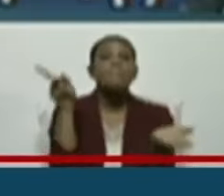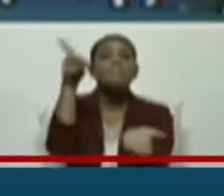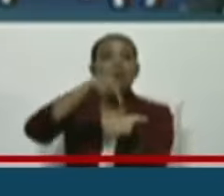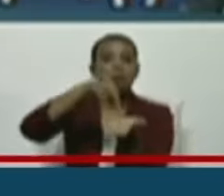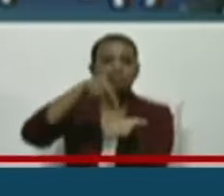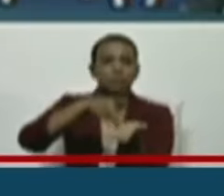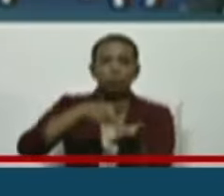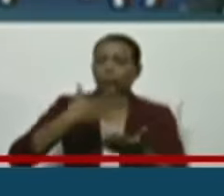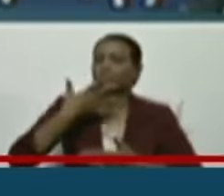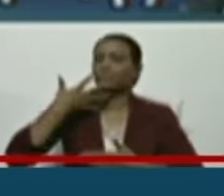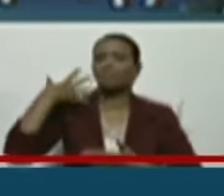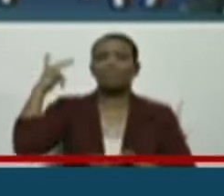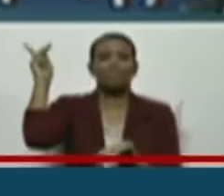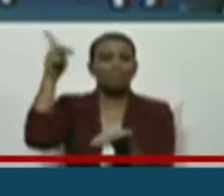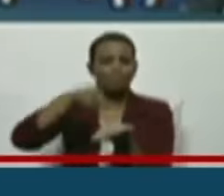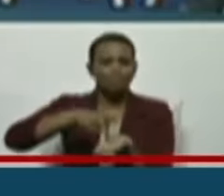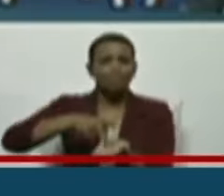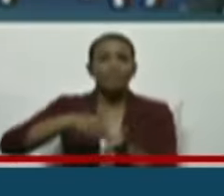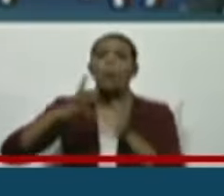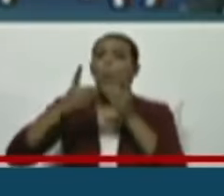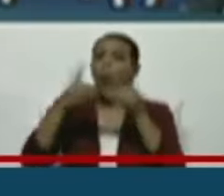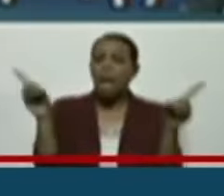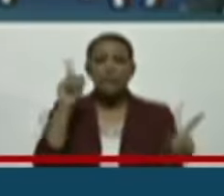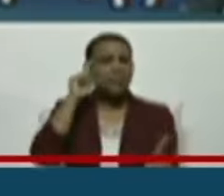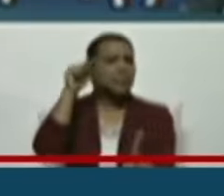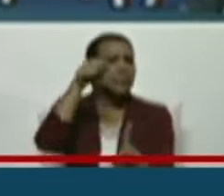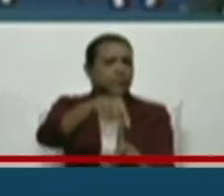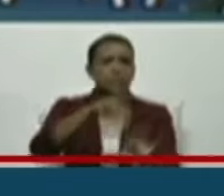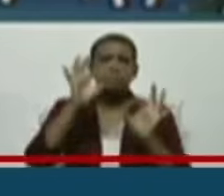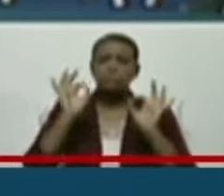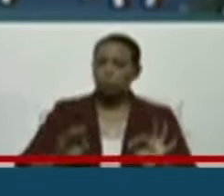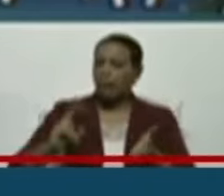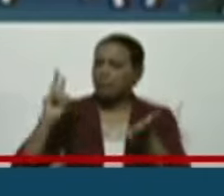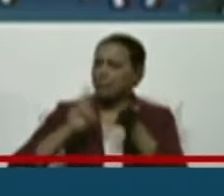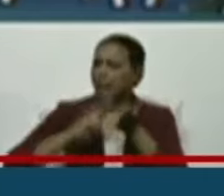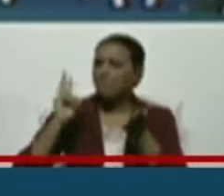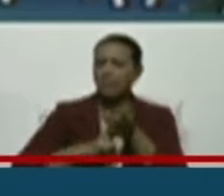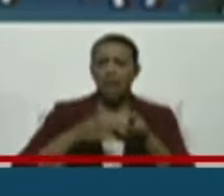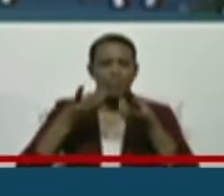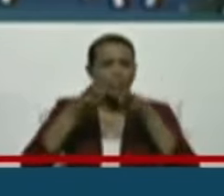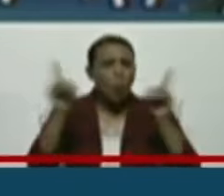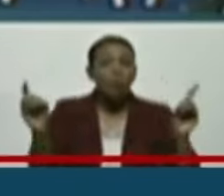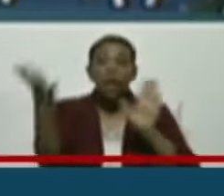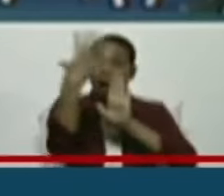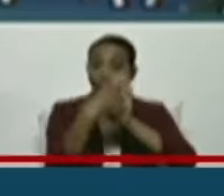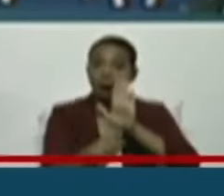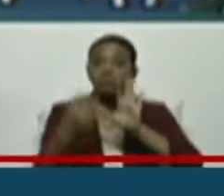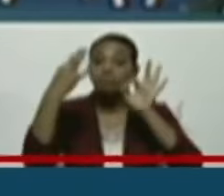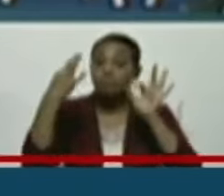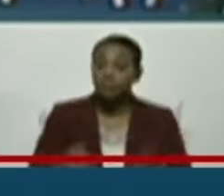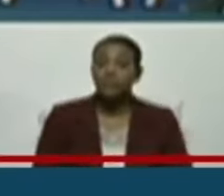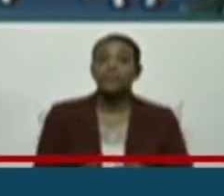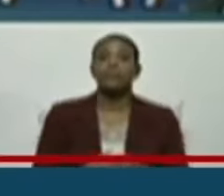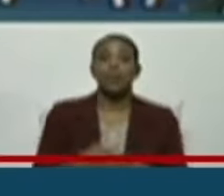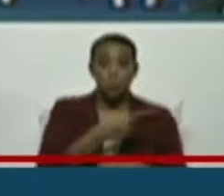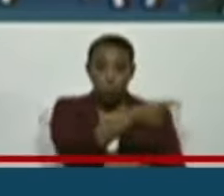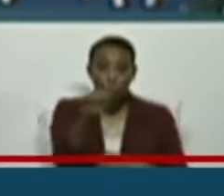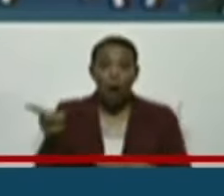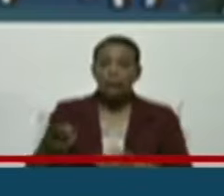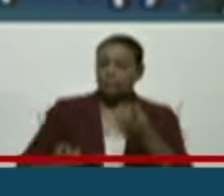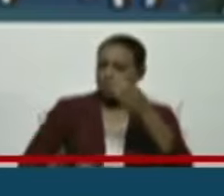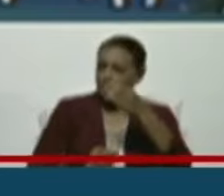and leading methodology of direct democracy, of true democracy, of an exemplary